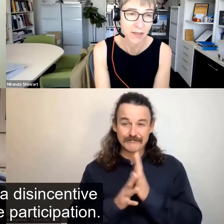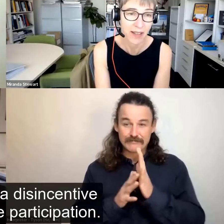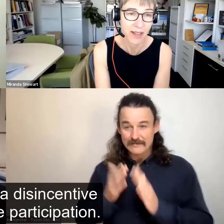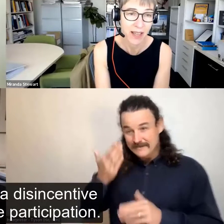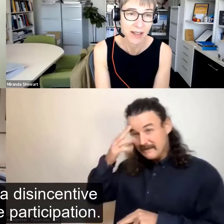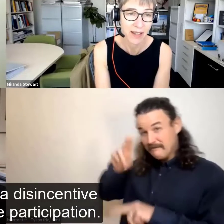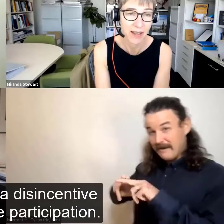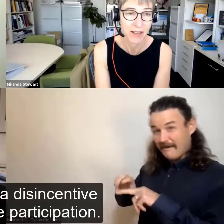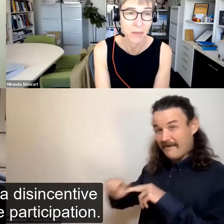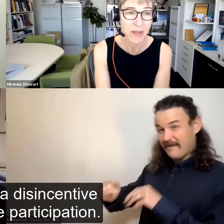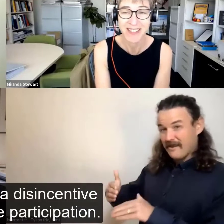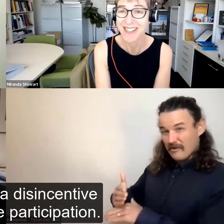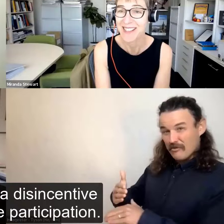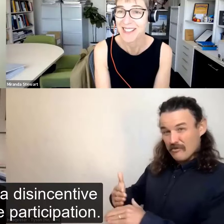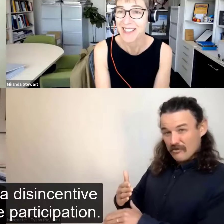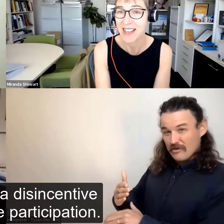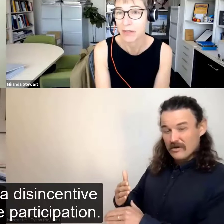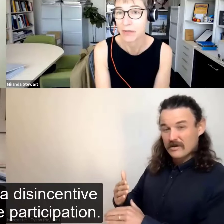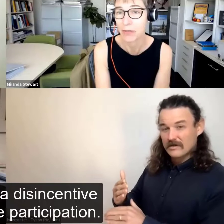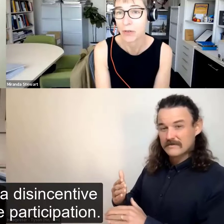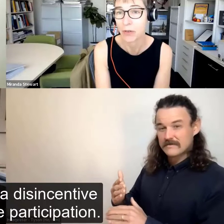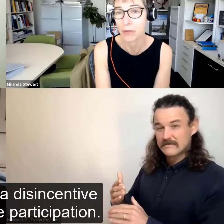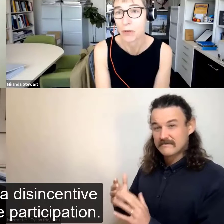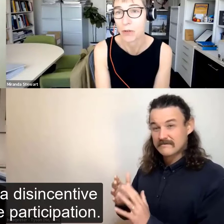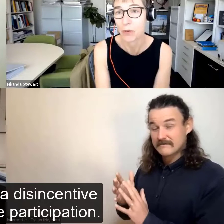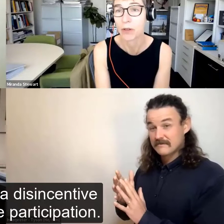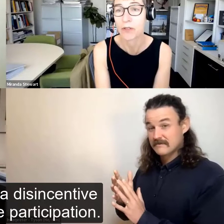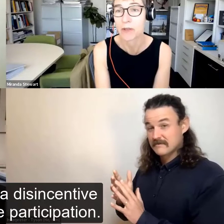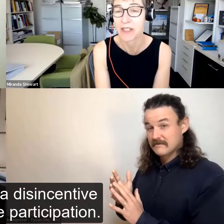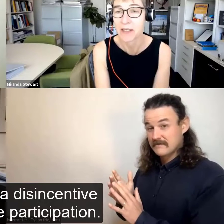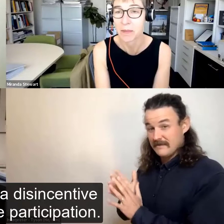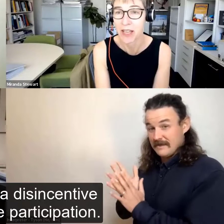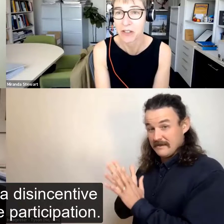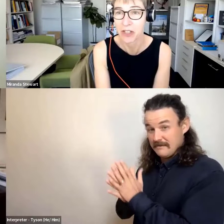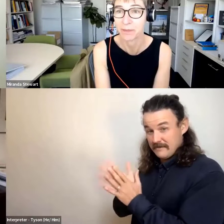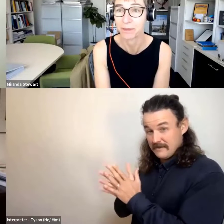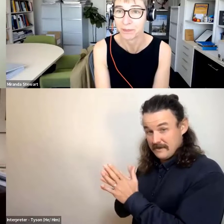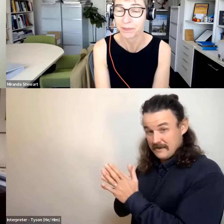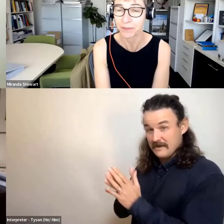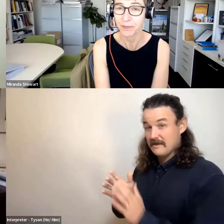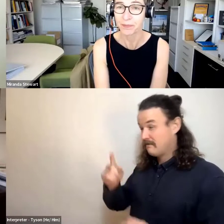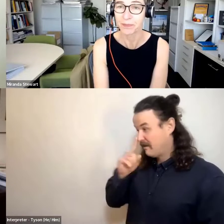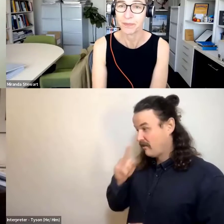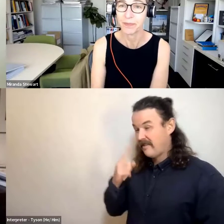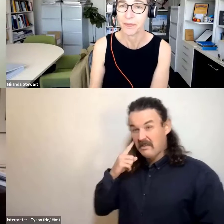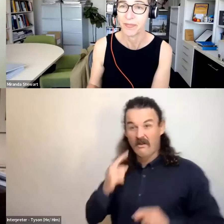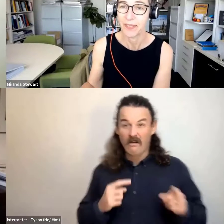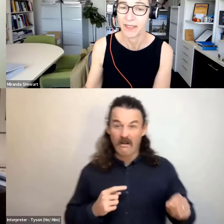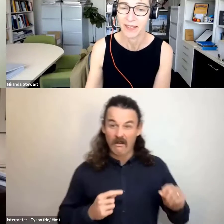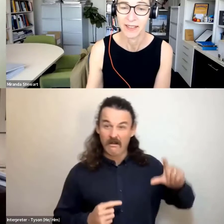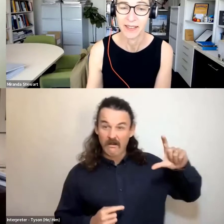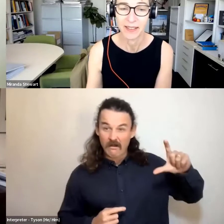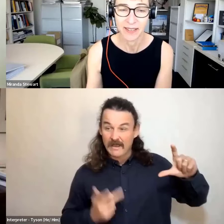and can be a disincentive for workforce participation.